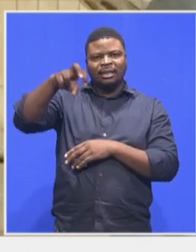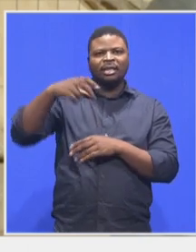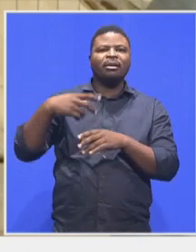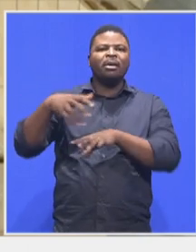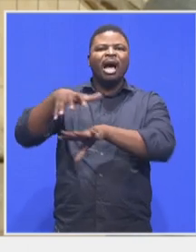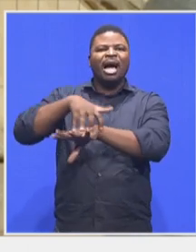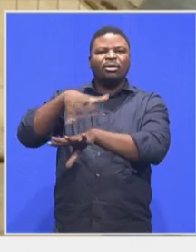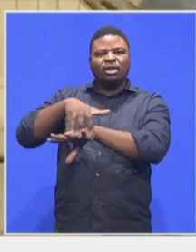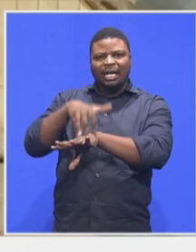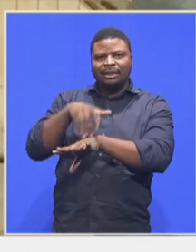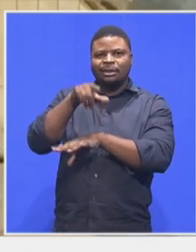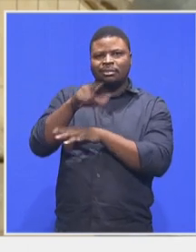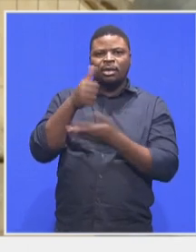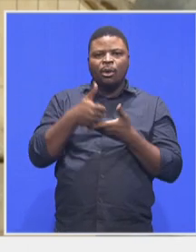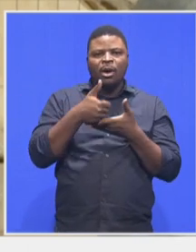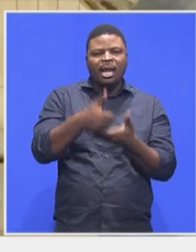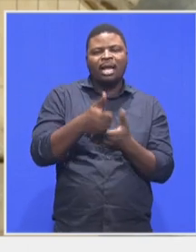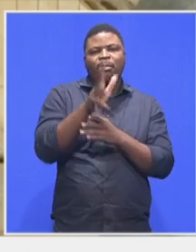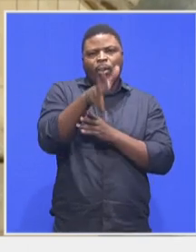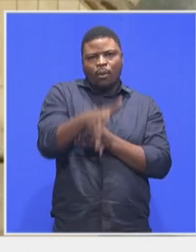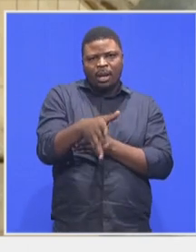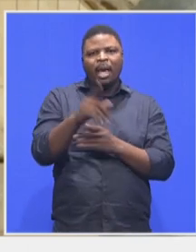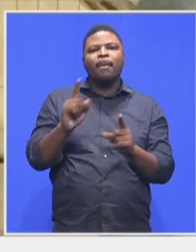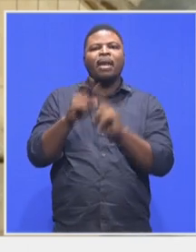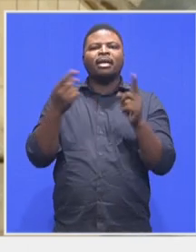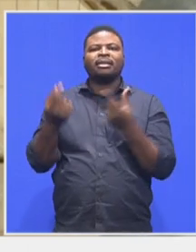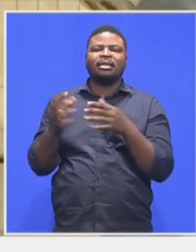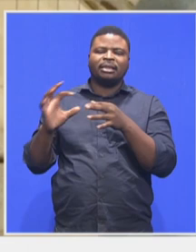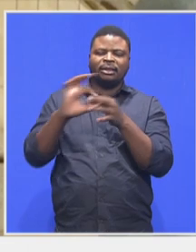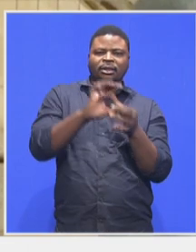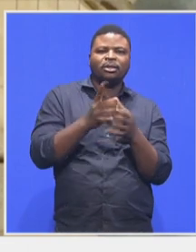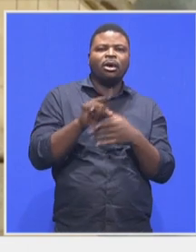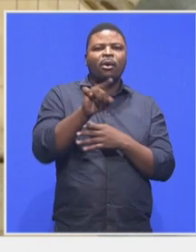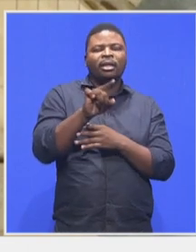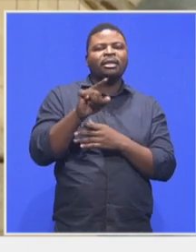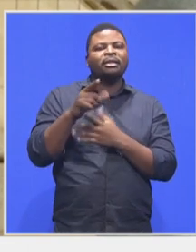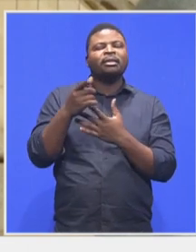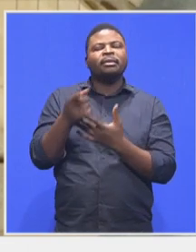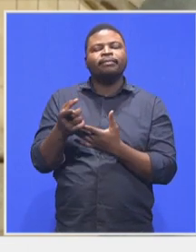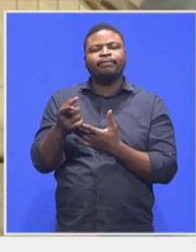going to happen. Attached to that is the question of